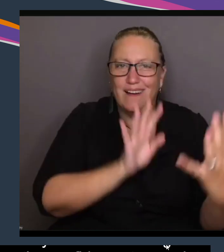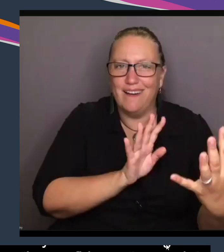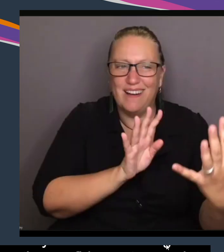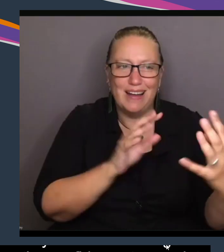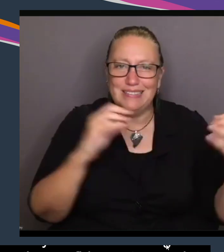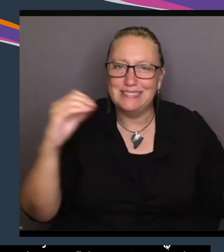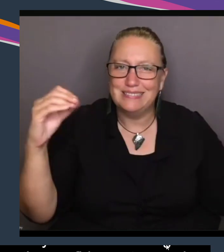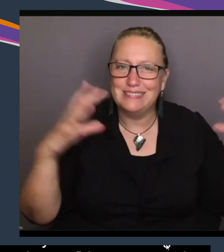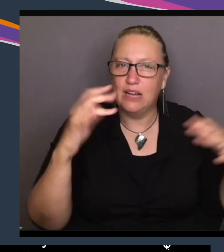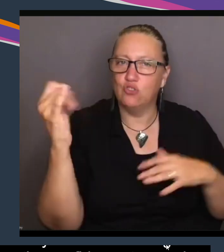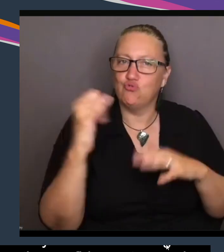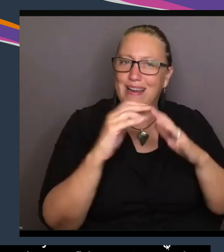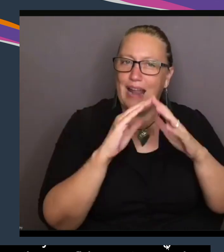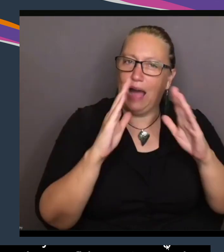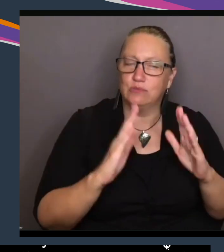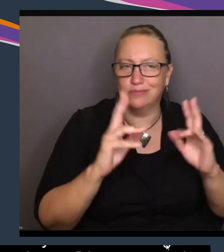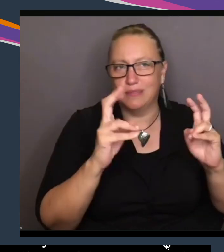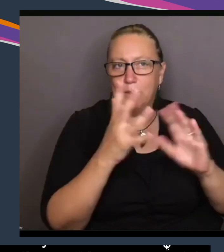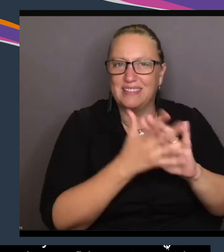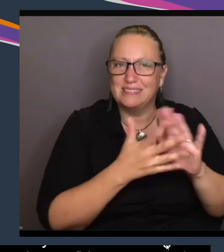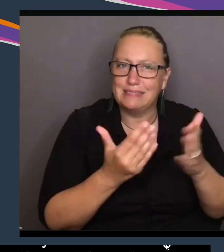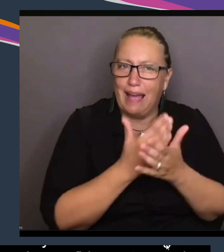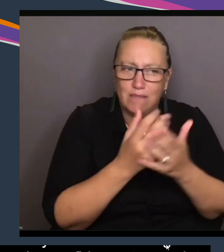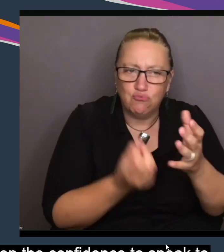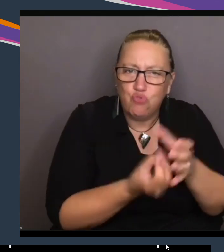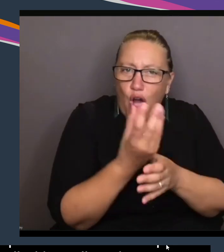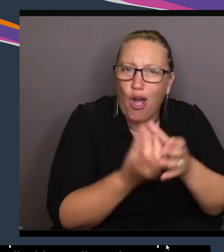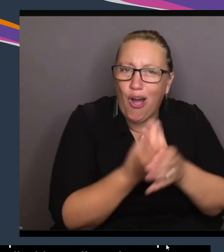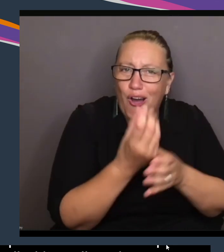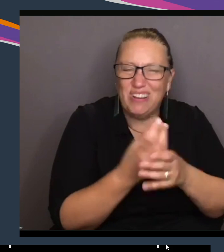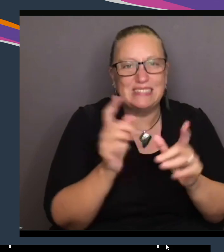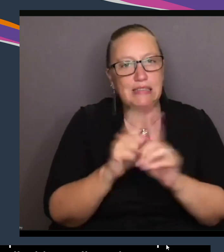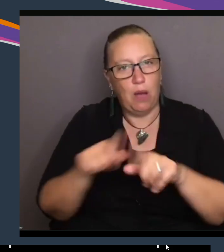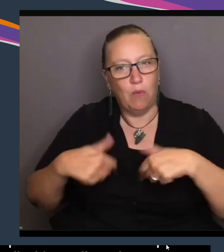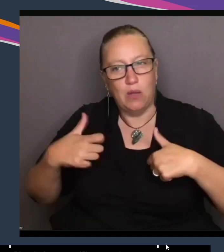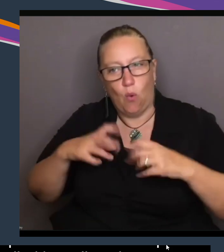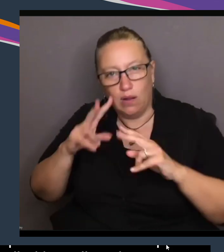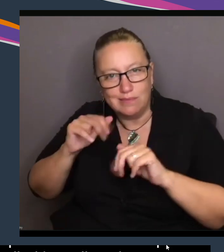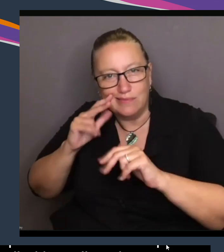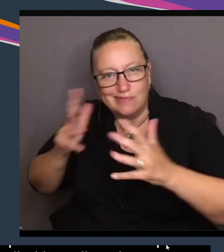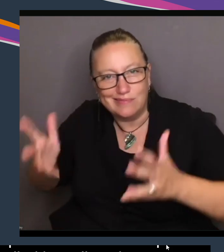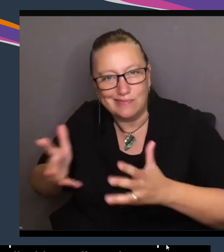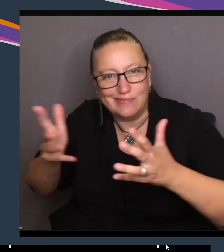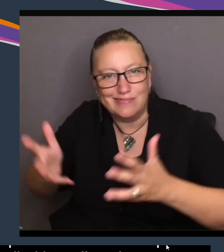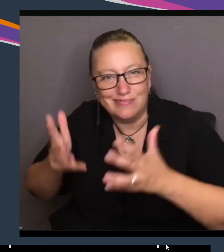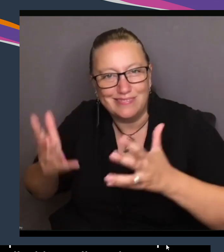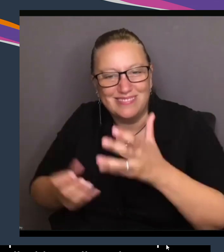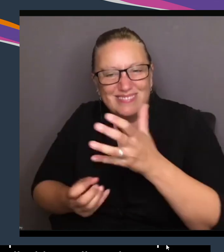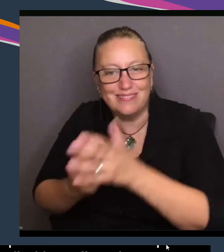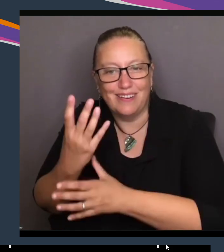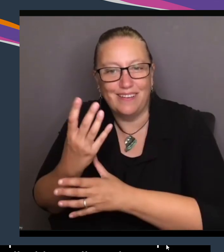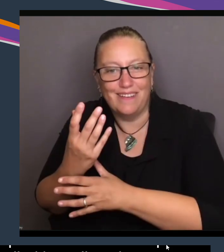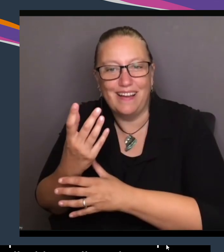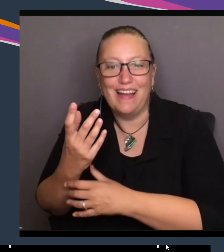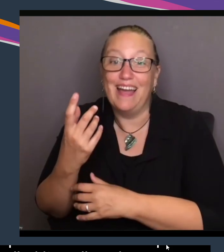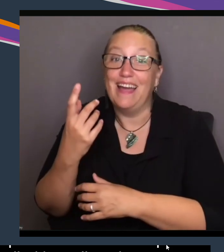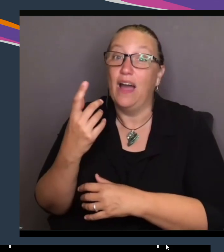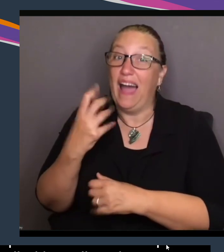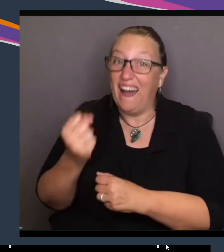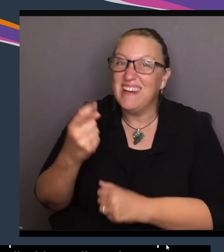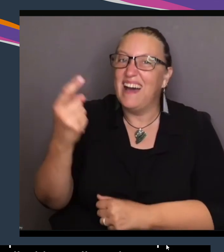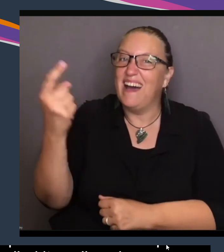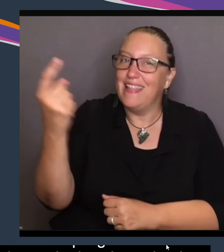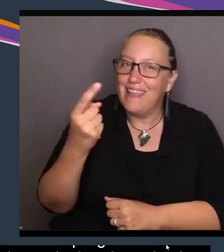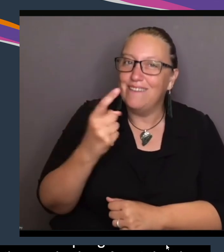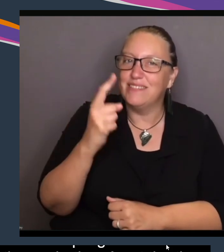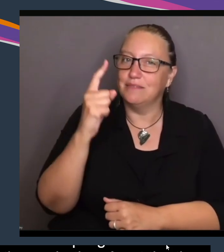writing yesterday, applications still open, we had 11 applicants coming from our First Nations